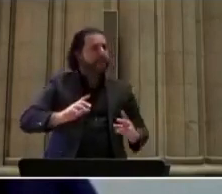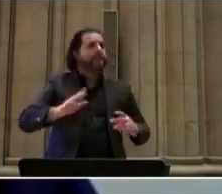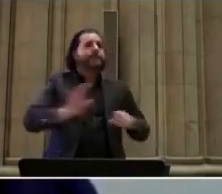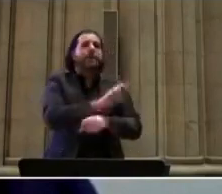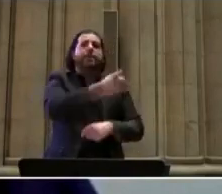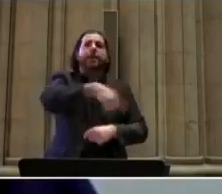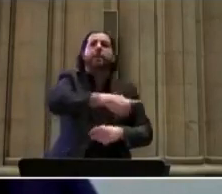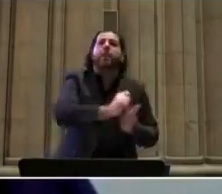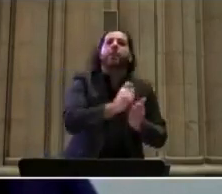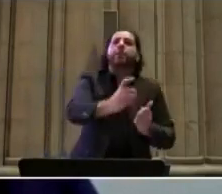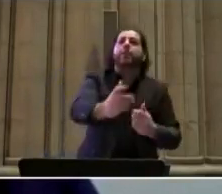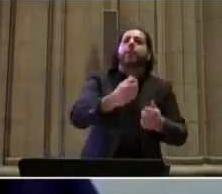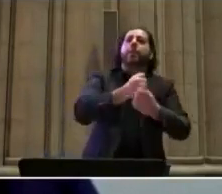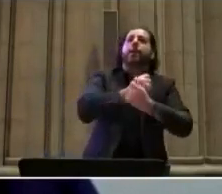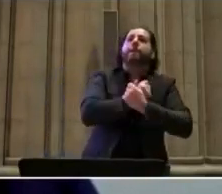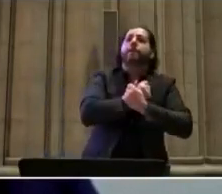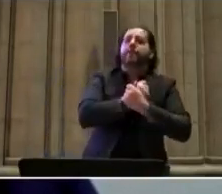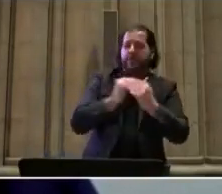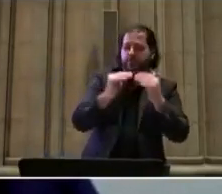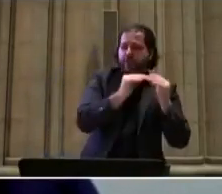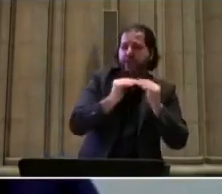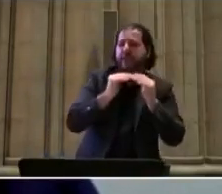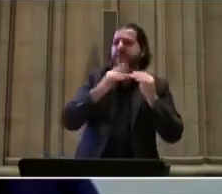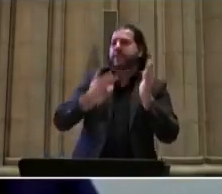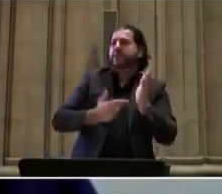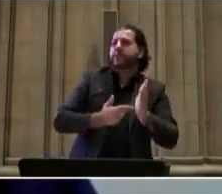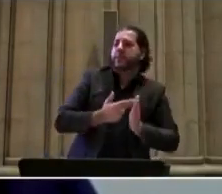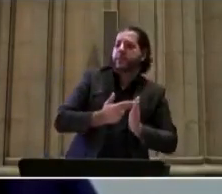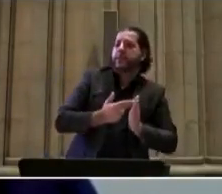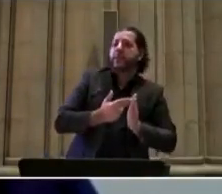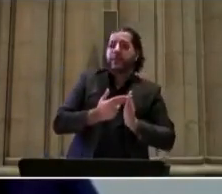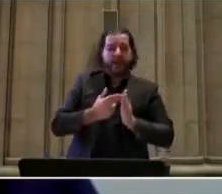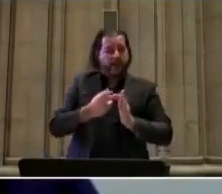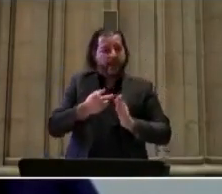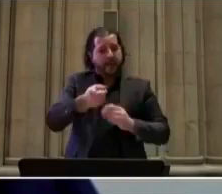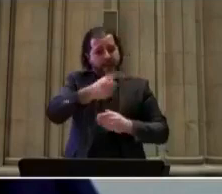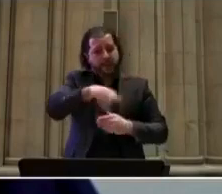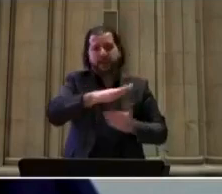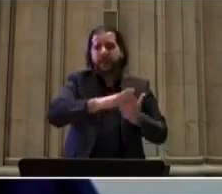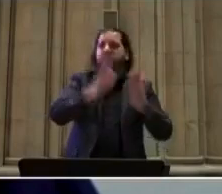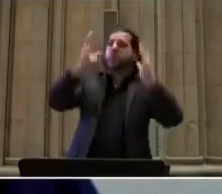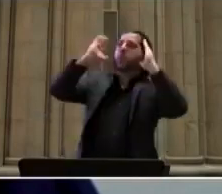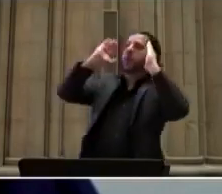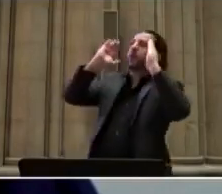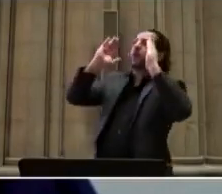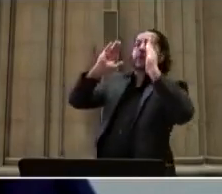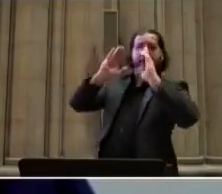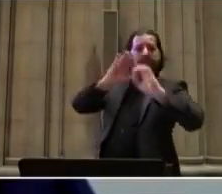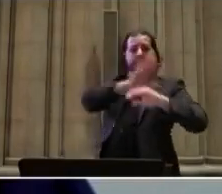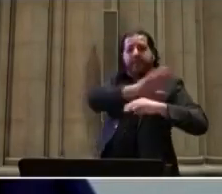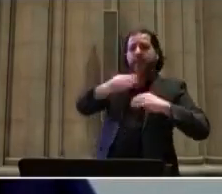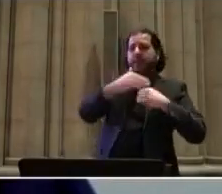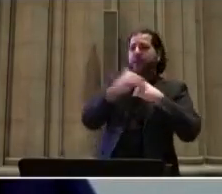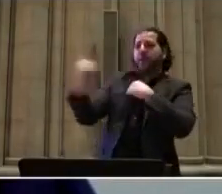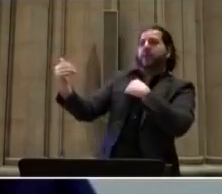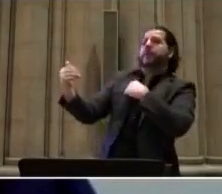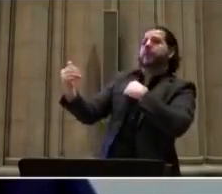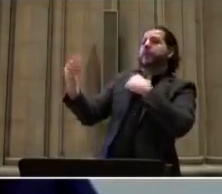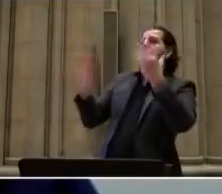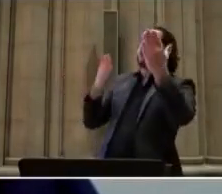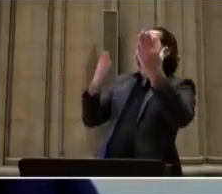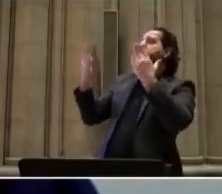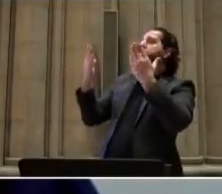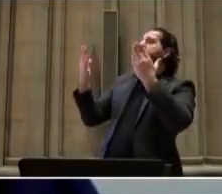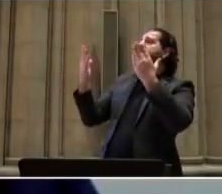of justice and truth, and make them ever mindful of their calling to